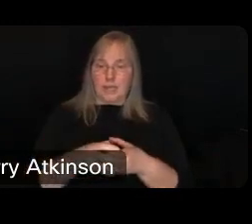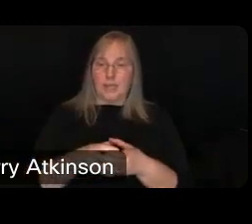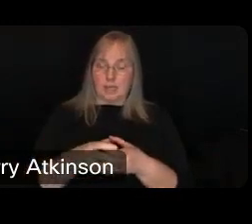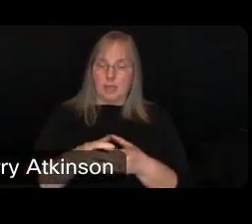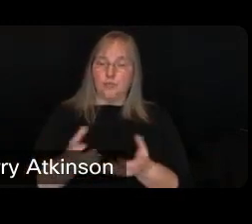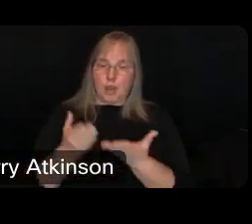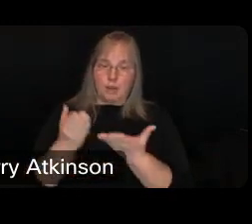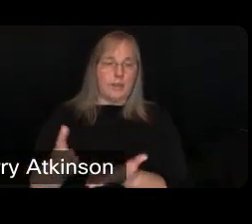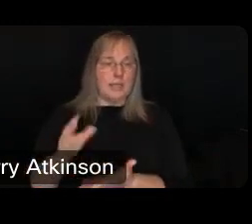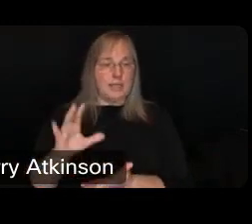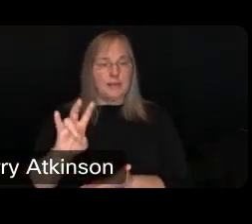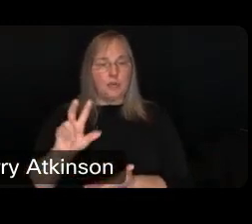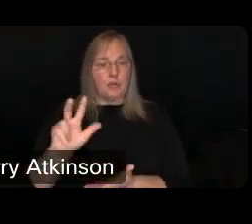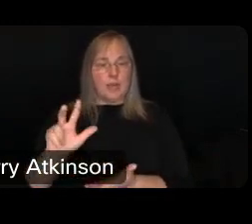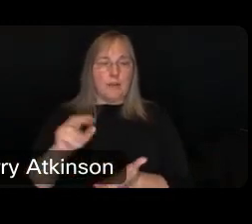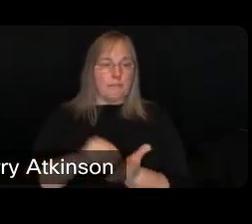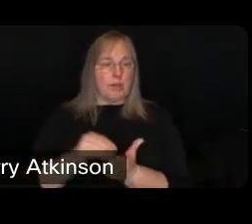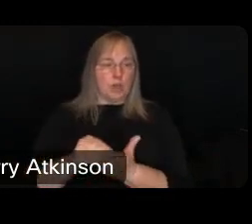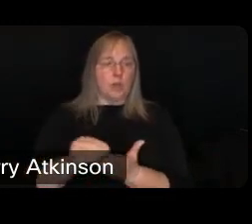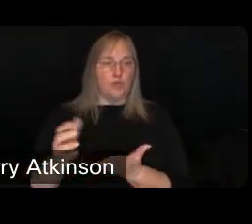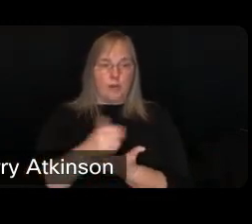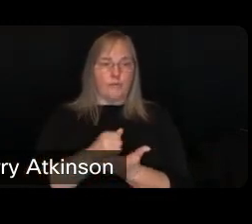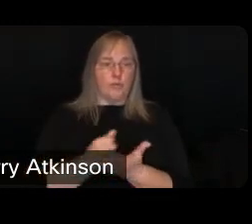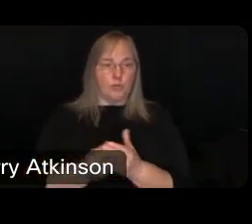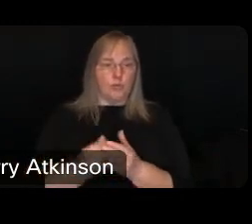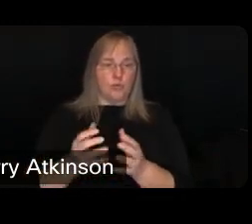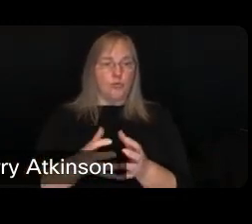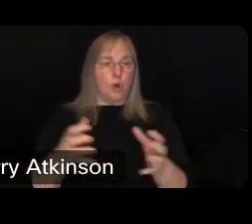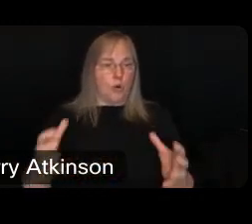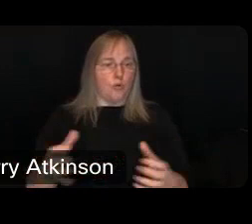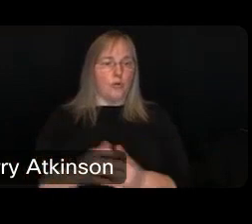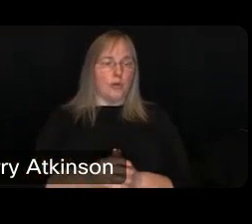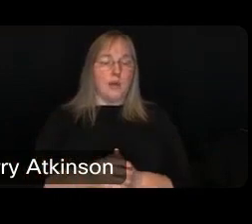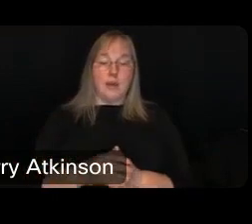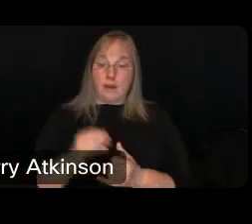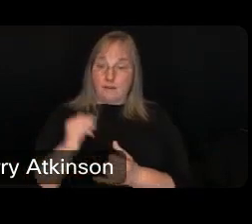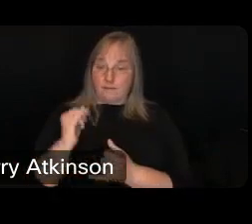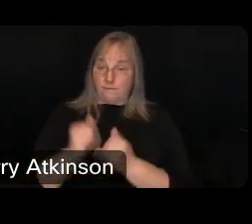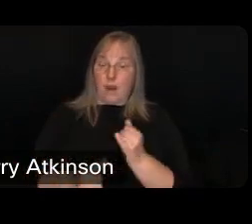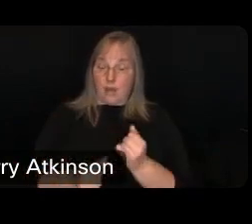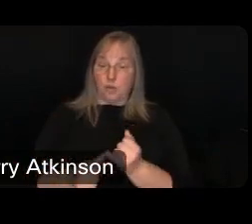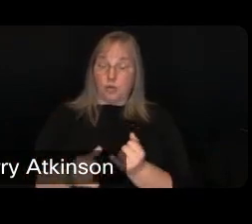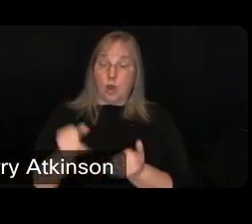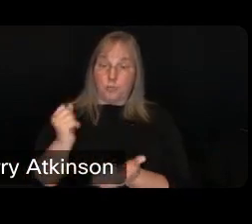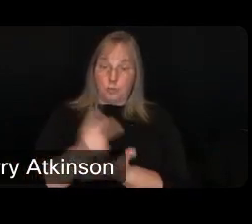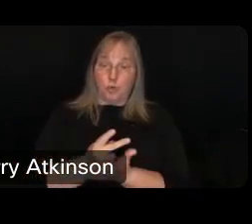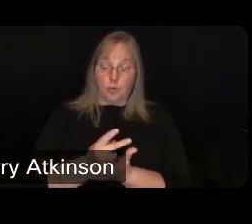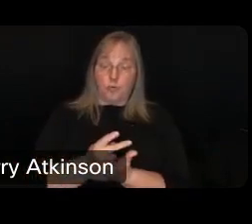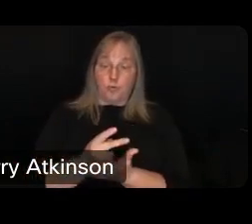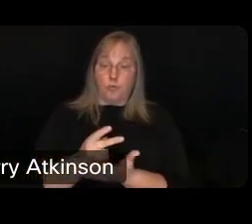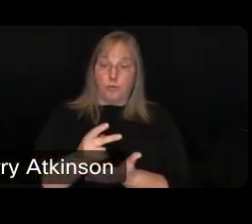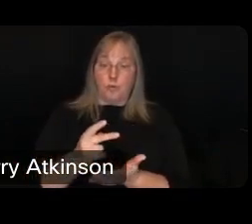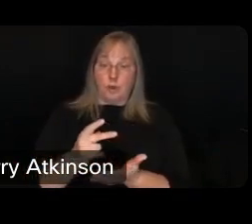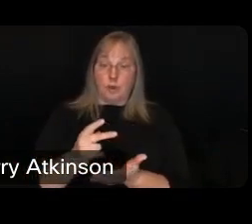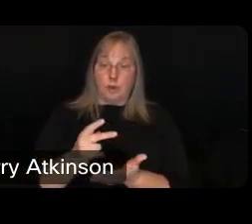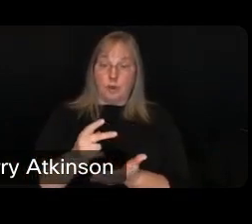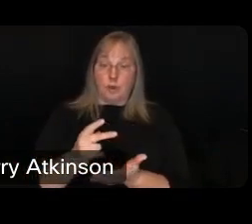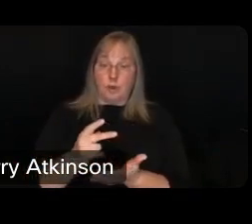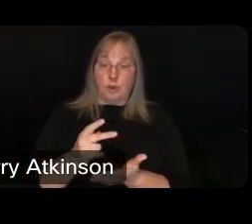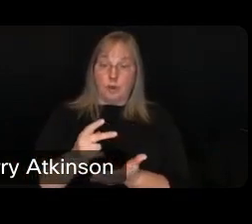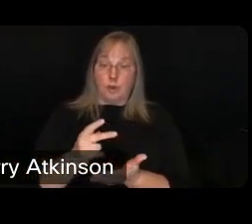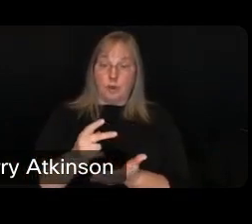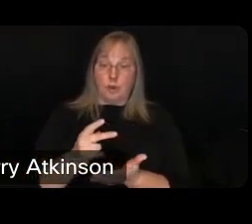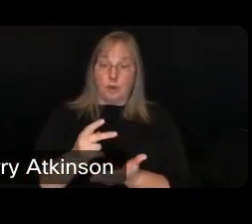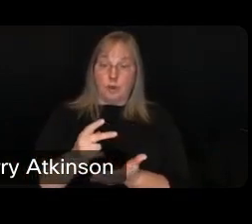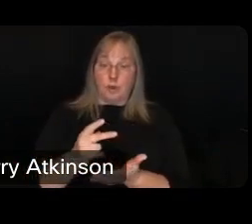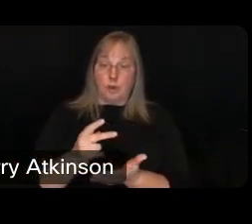revenue growth. The final council approved the budget include about 84 million growth excluding one-time